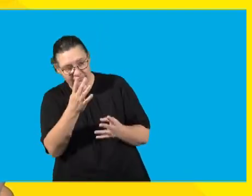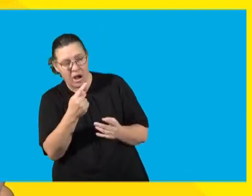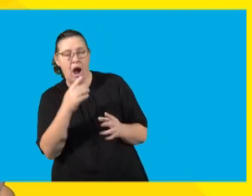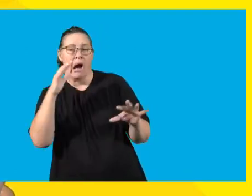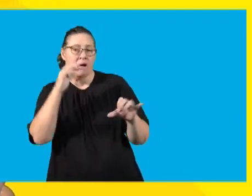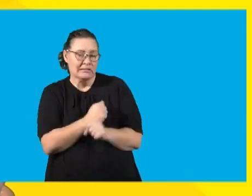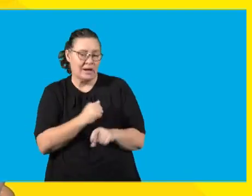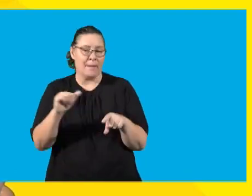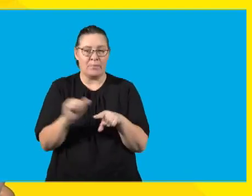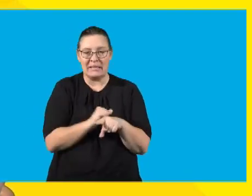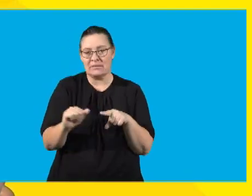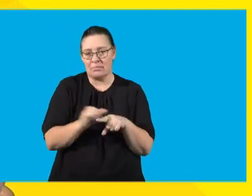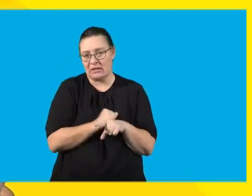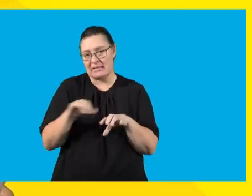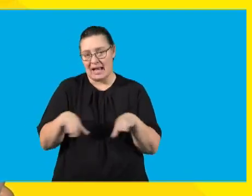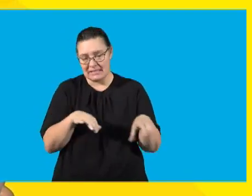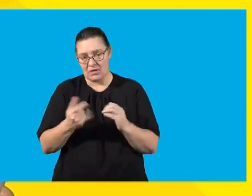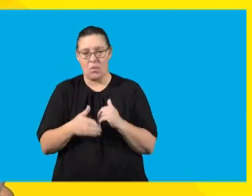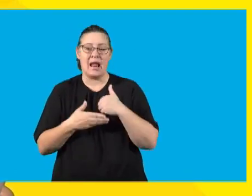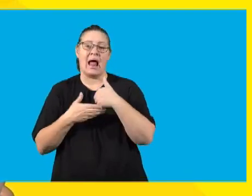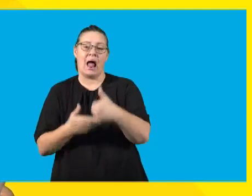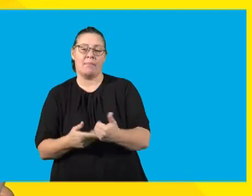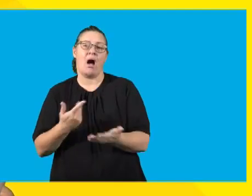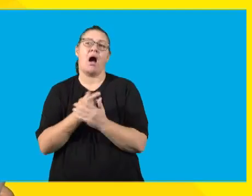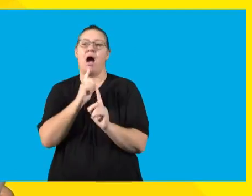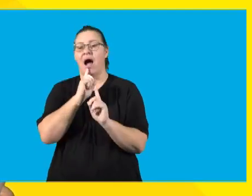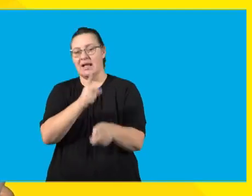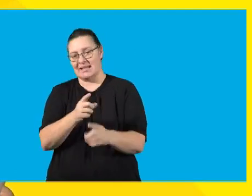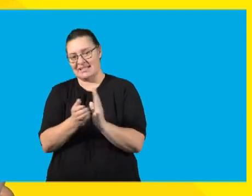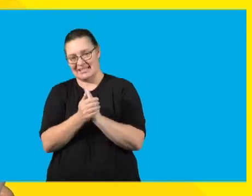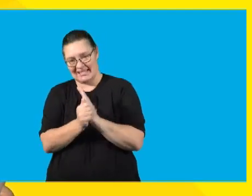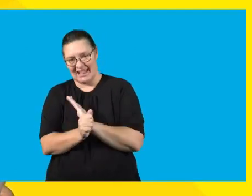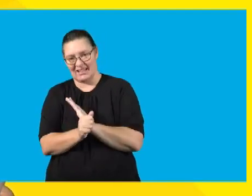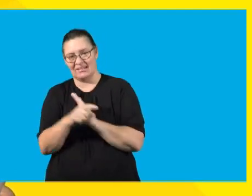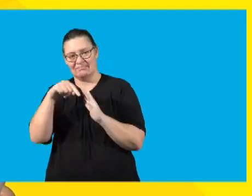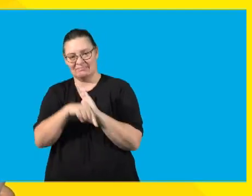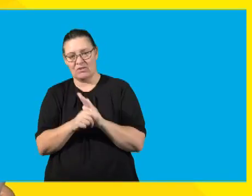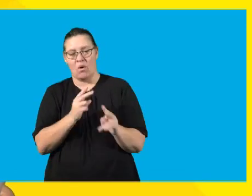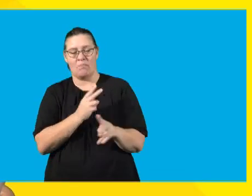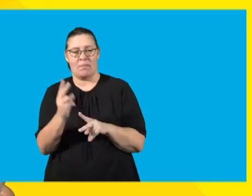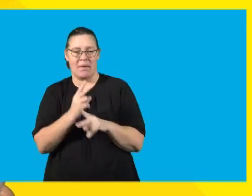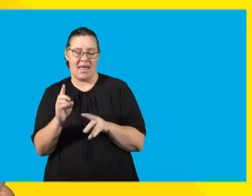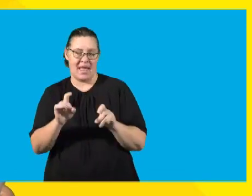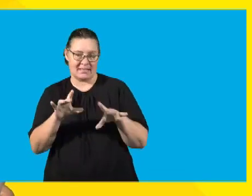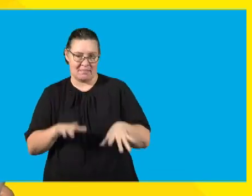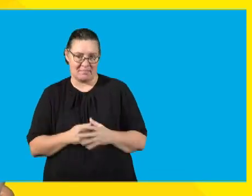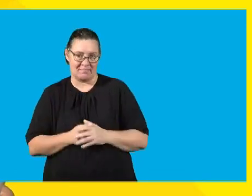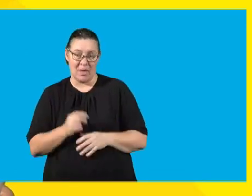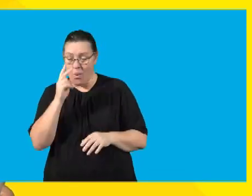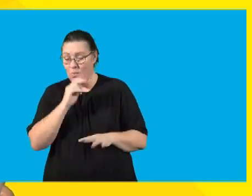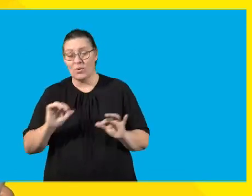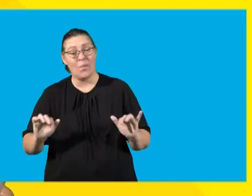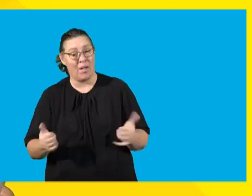hints and the little practice exercises are going to help you to hone your skill in preparing for the